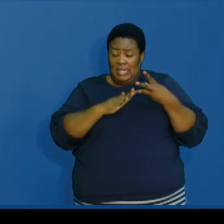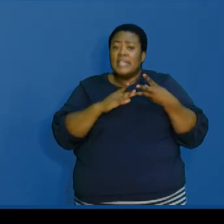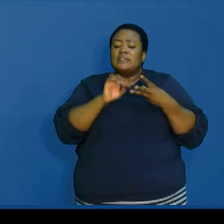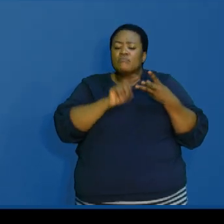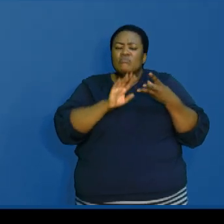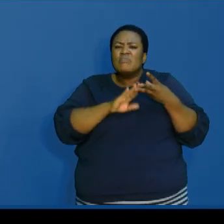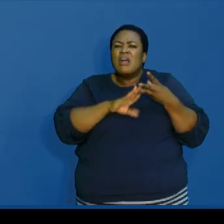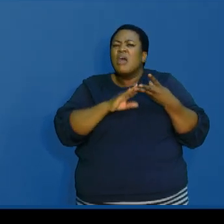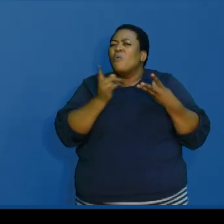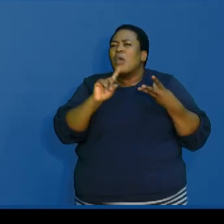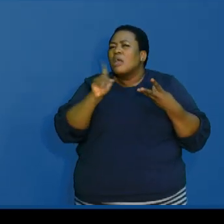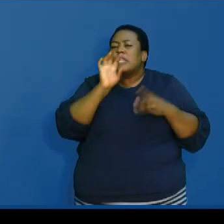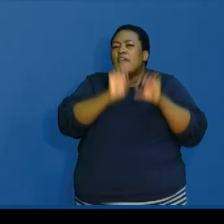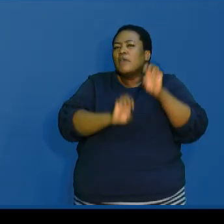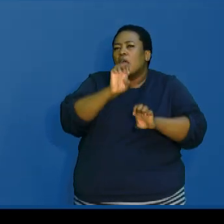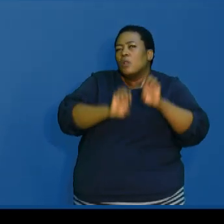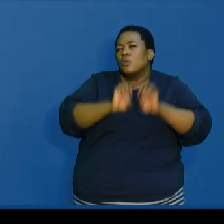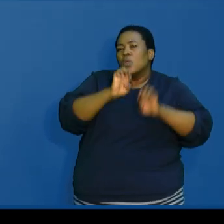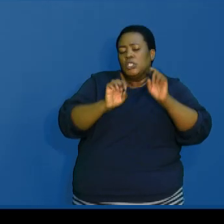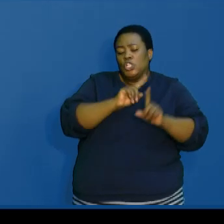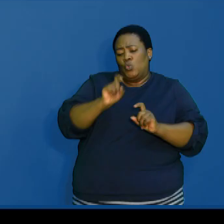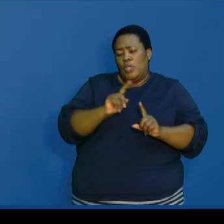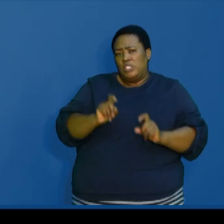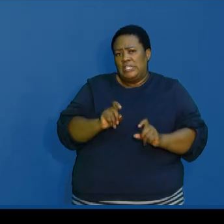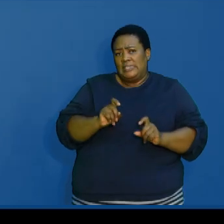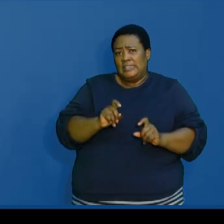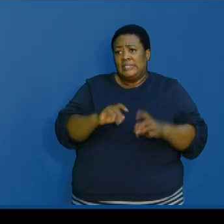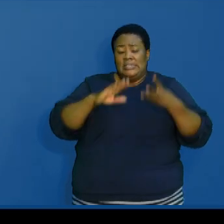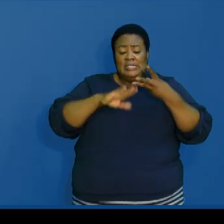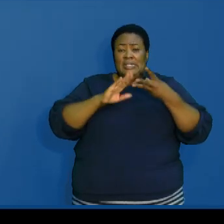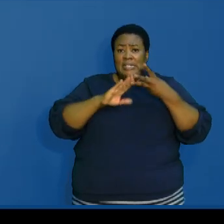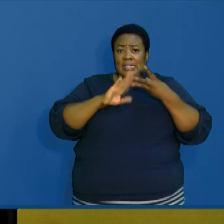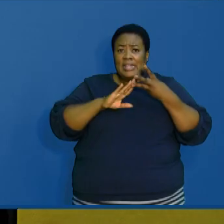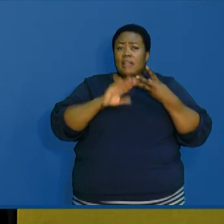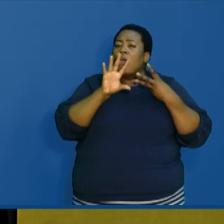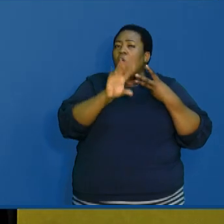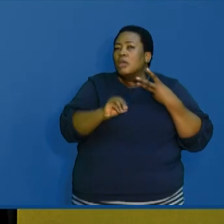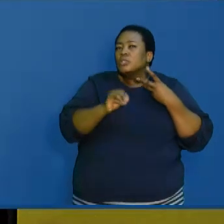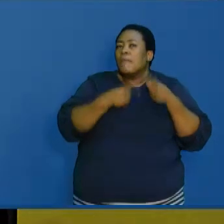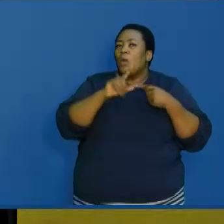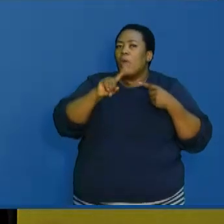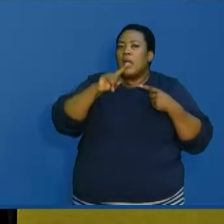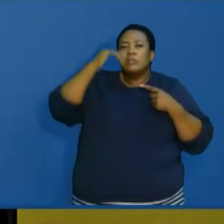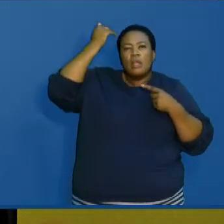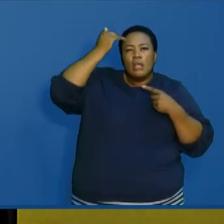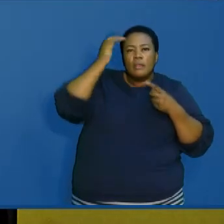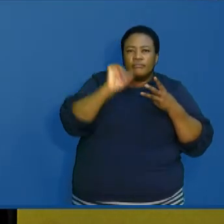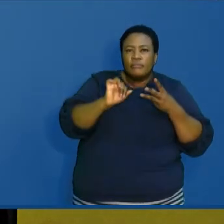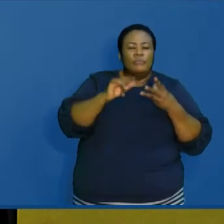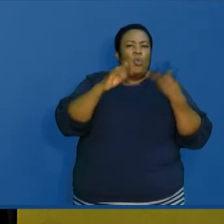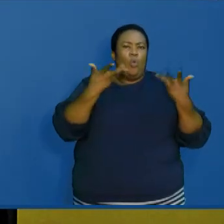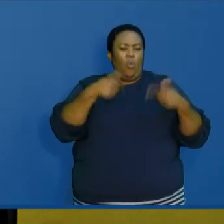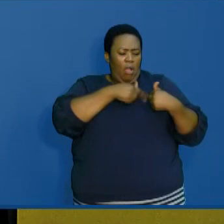These are what we call questions that ask you about your head, or questions that ask you about your heart.